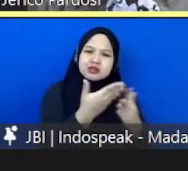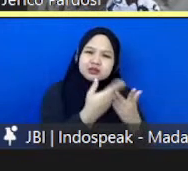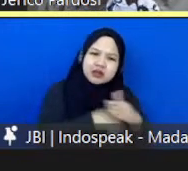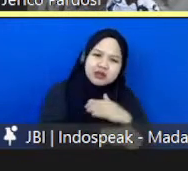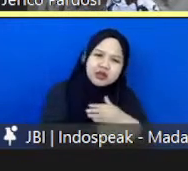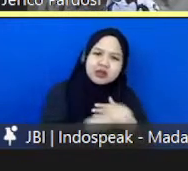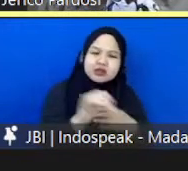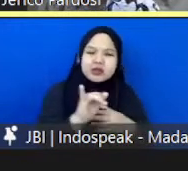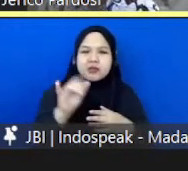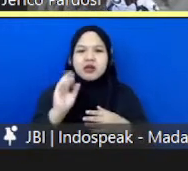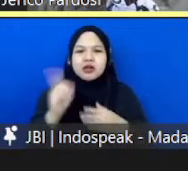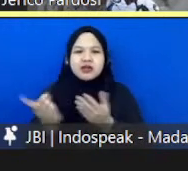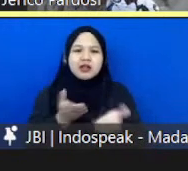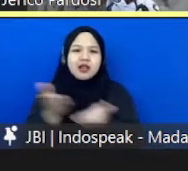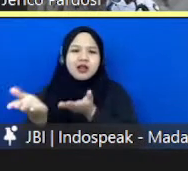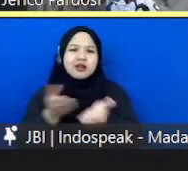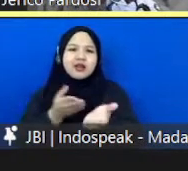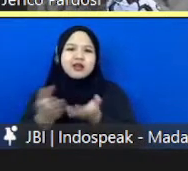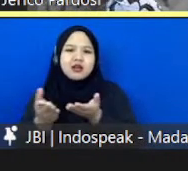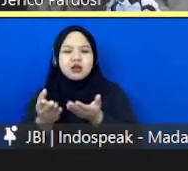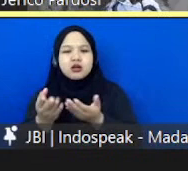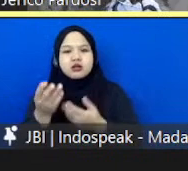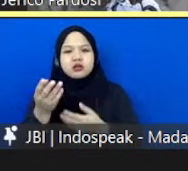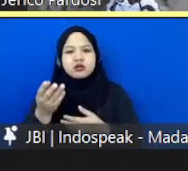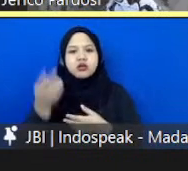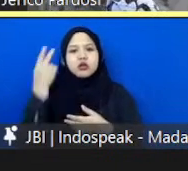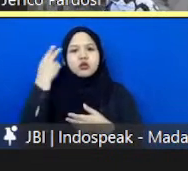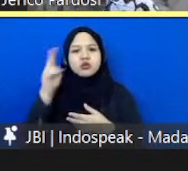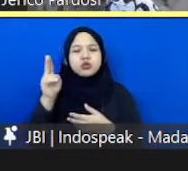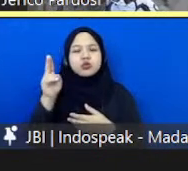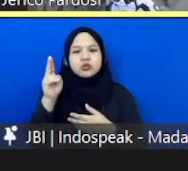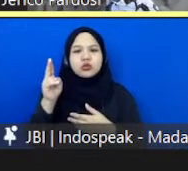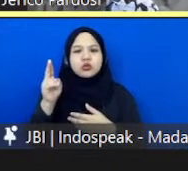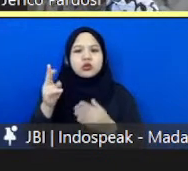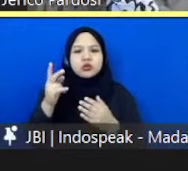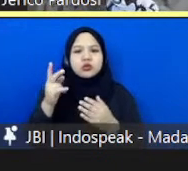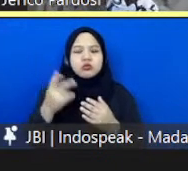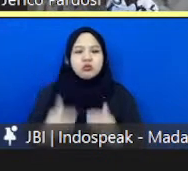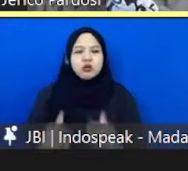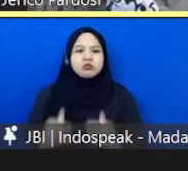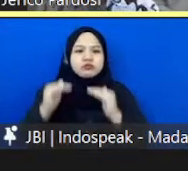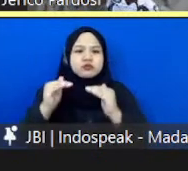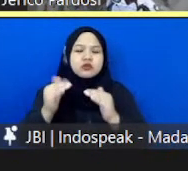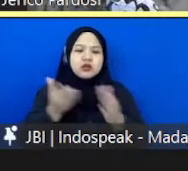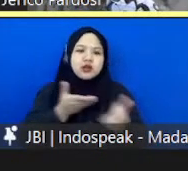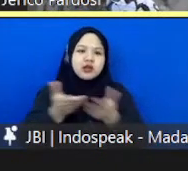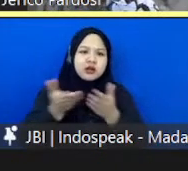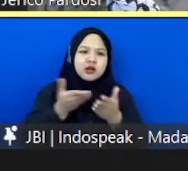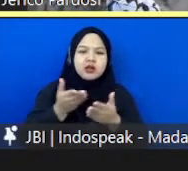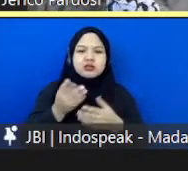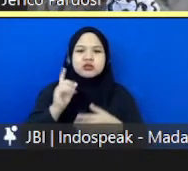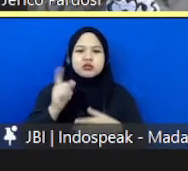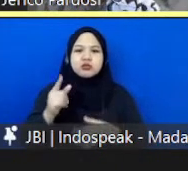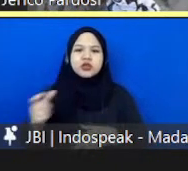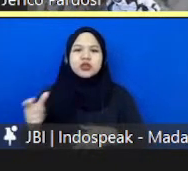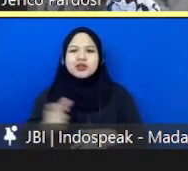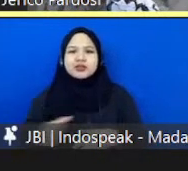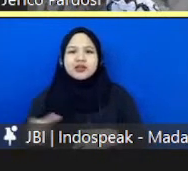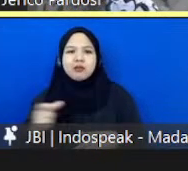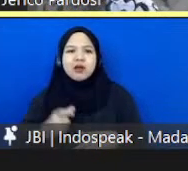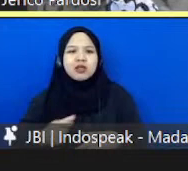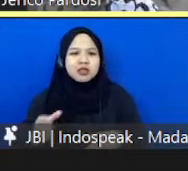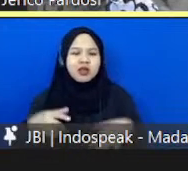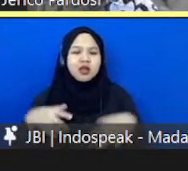other services in timely manner to the next level of services, for example, the district and